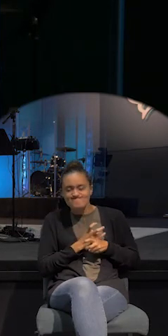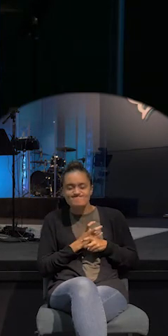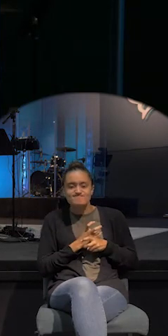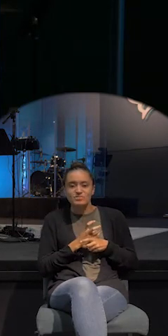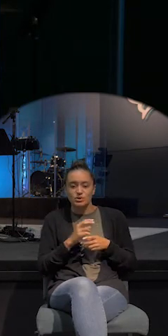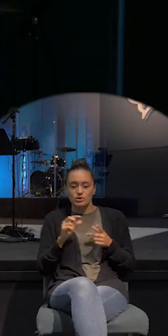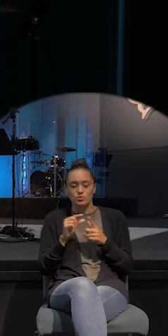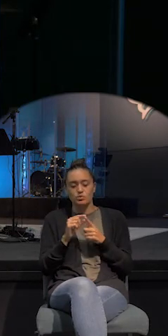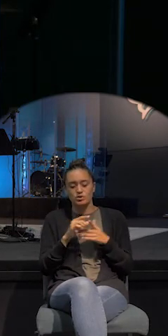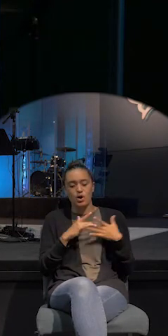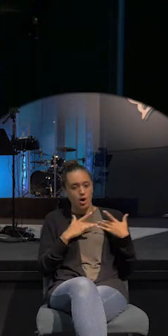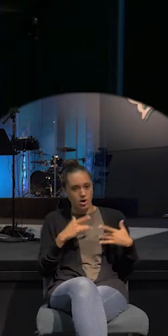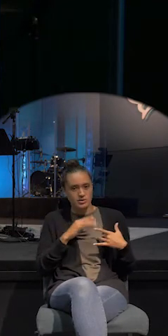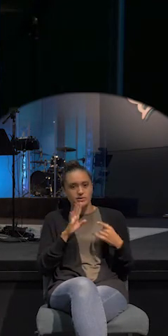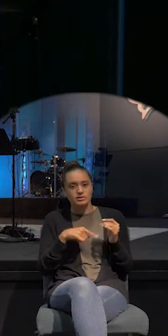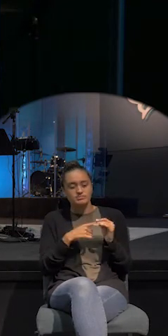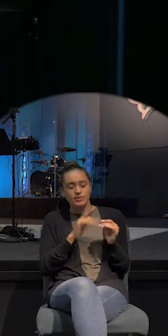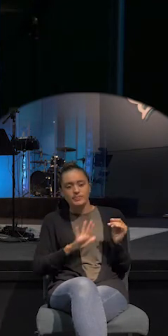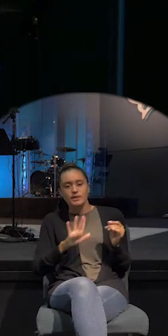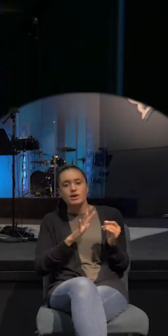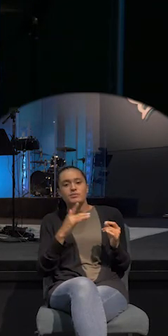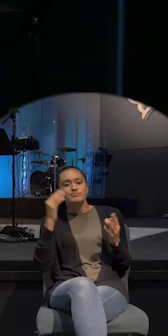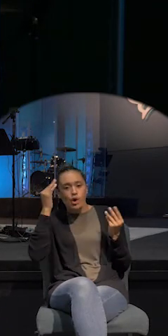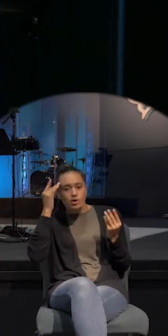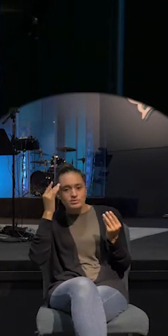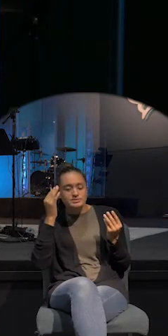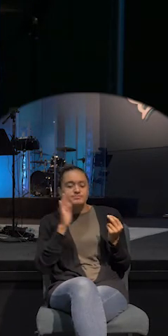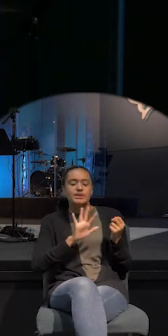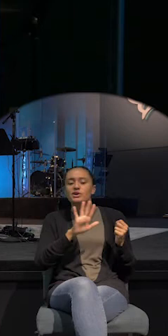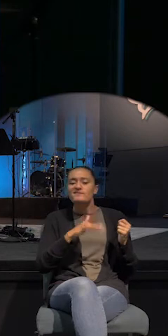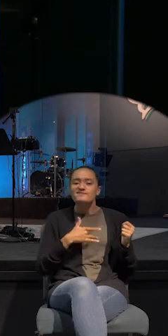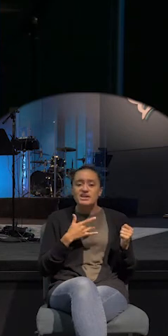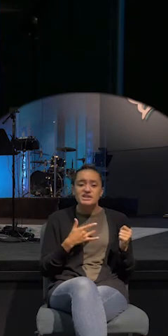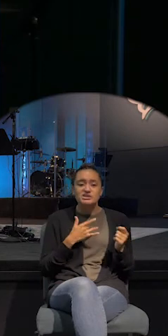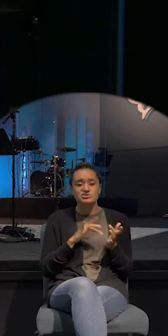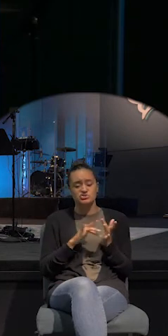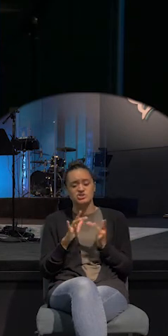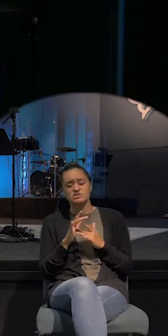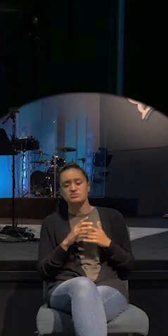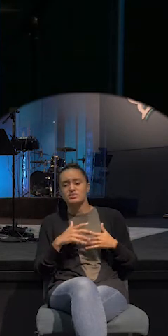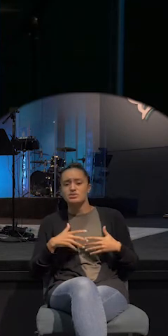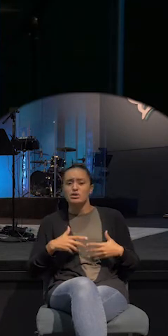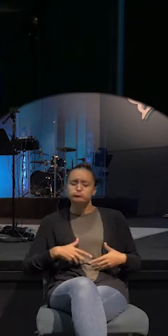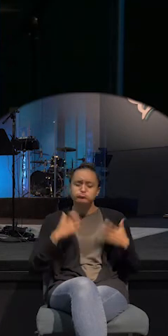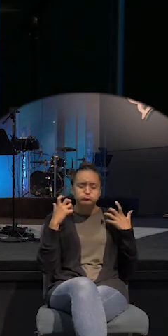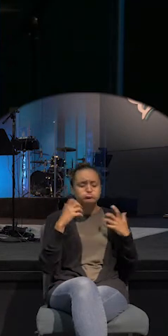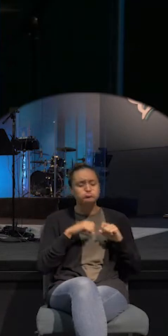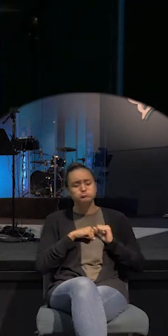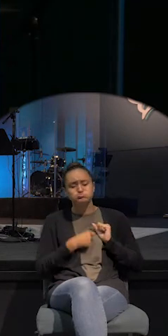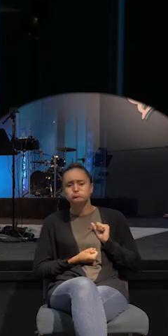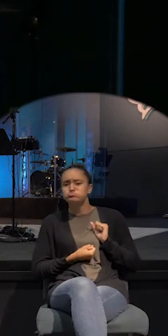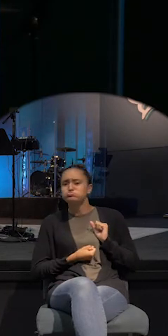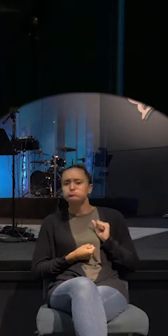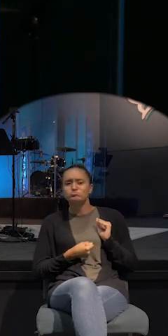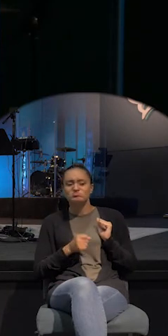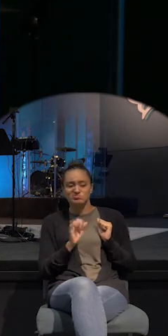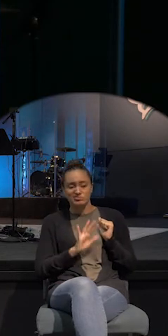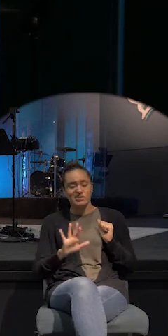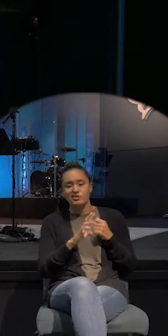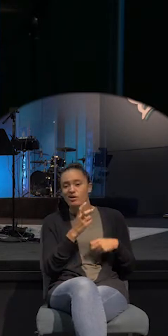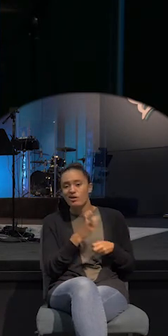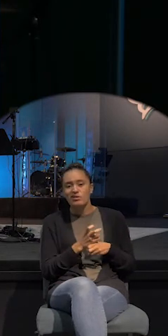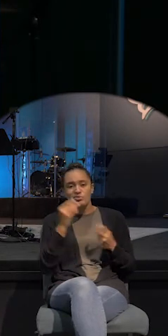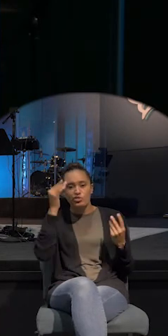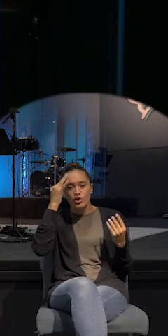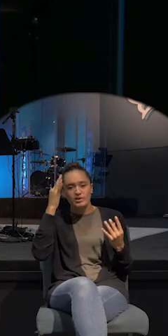word heart spoke of their thoughts and feelings. He was grieved and angered by their callous thoughts and